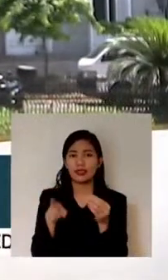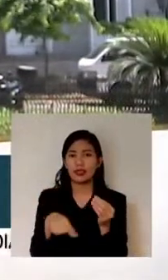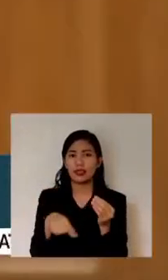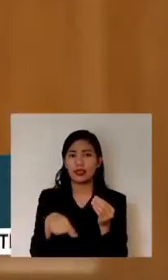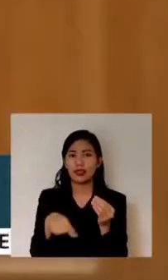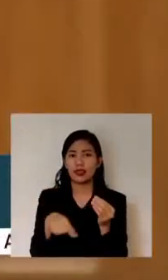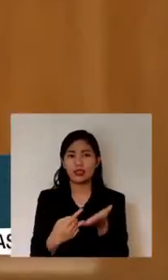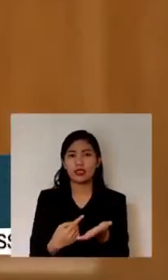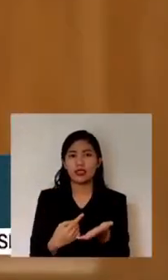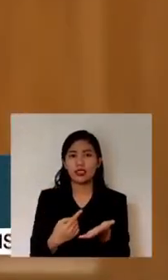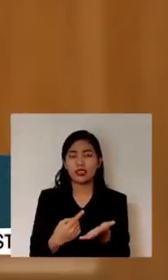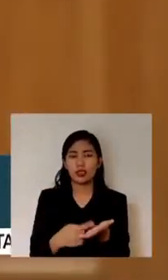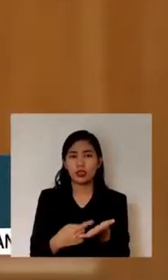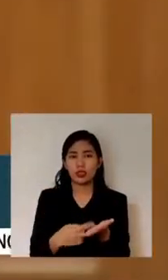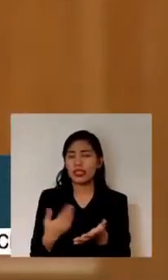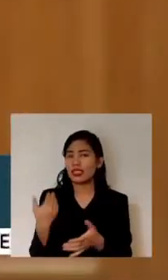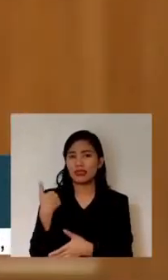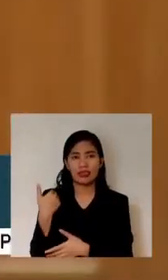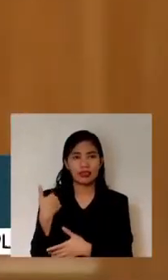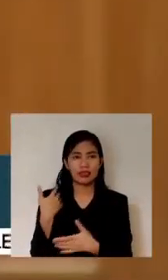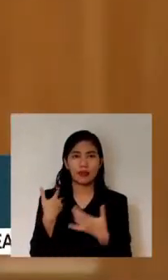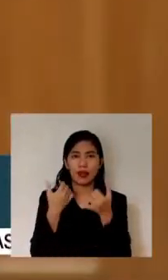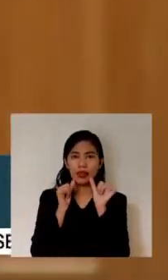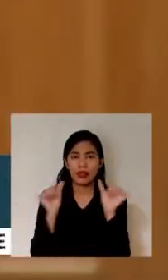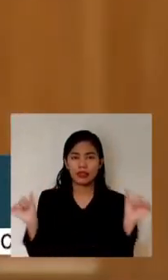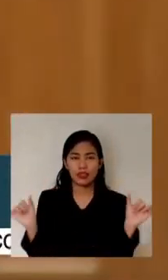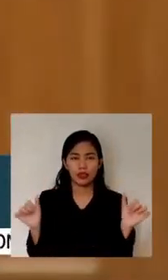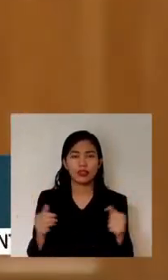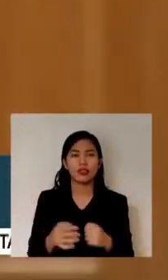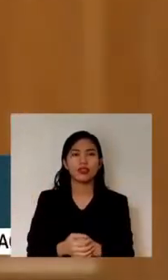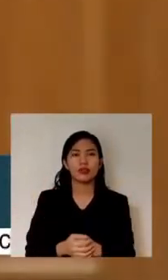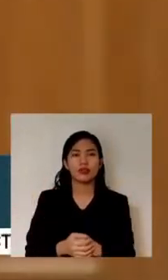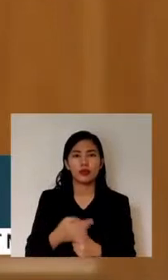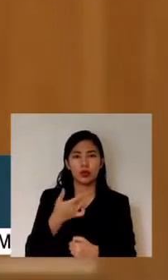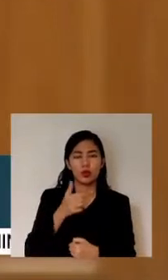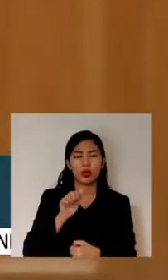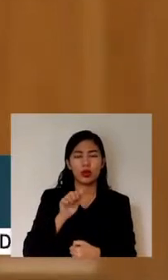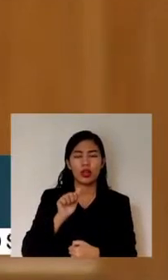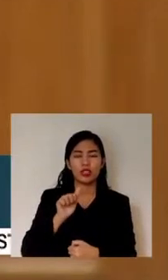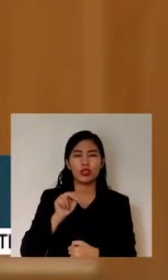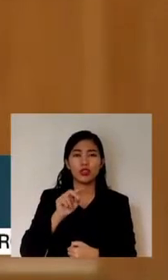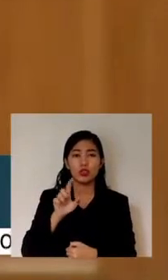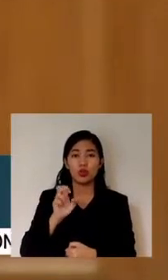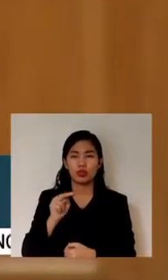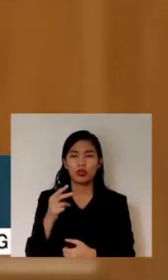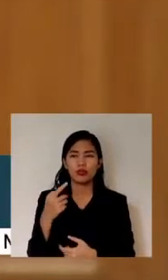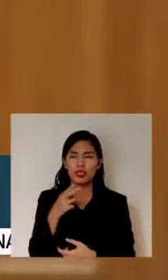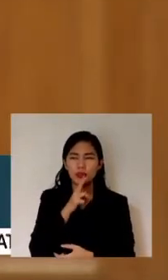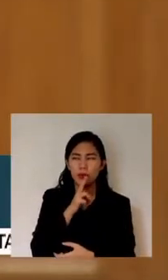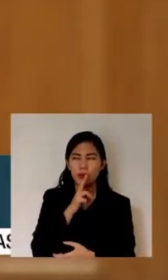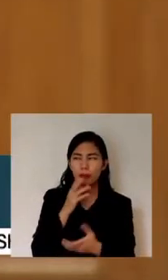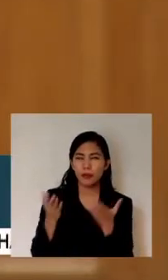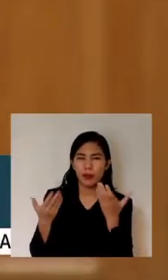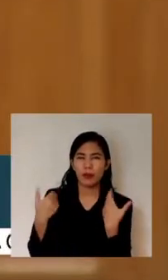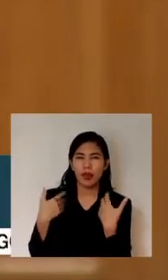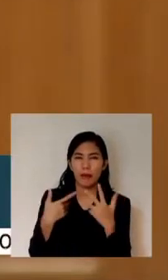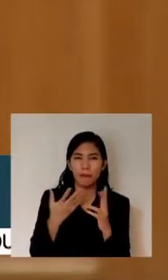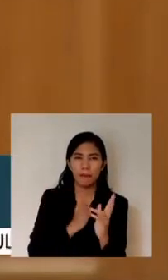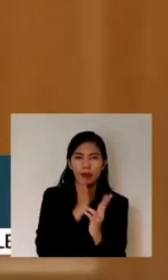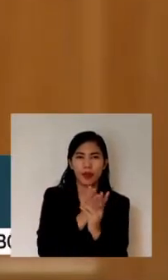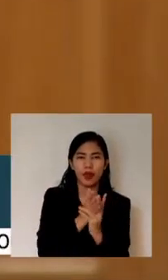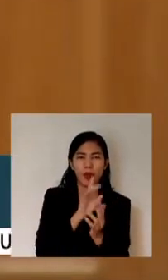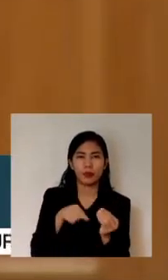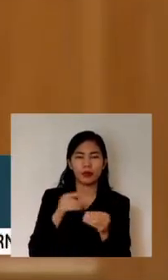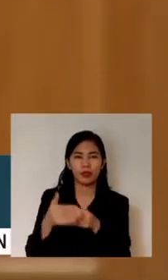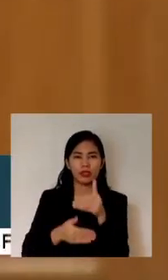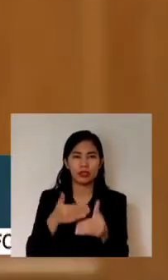not met, Guanzon suspects an unseen hand interfering in the case. The commissioner says she cannot determine the fate